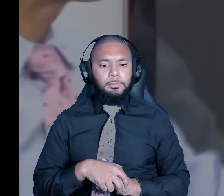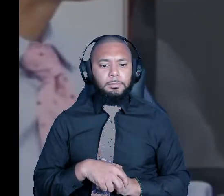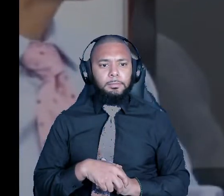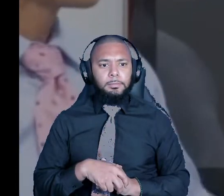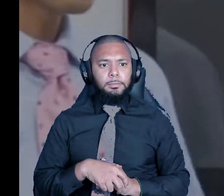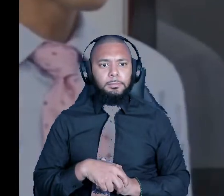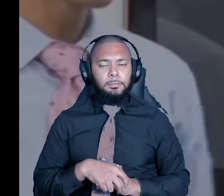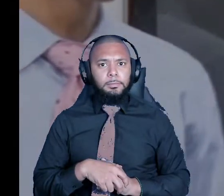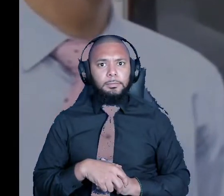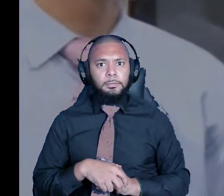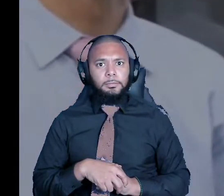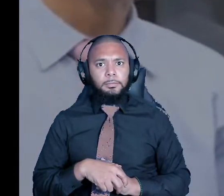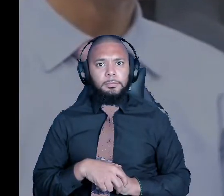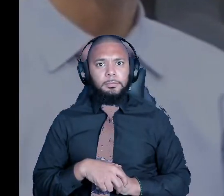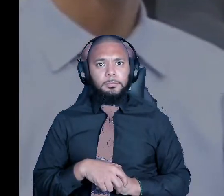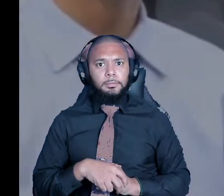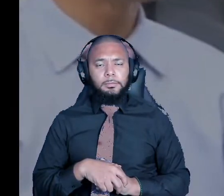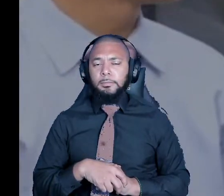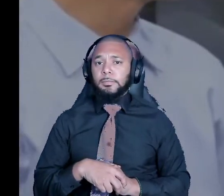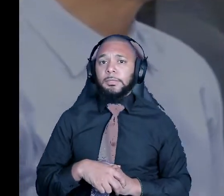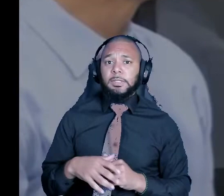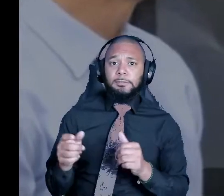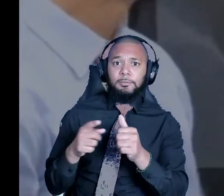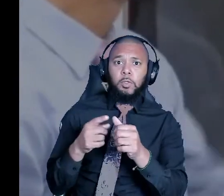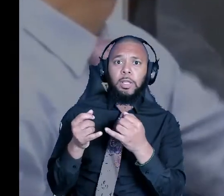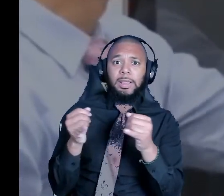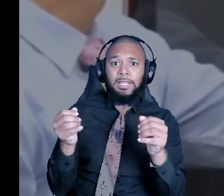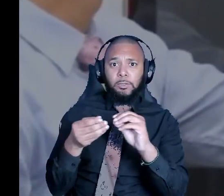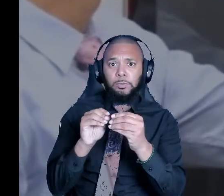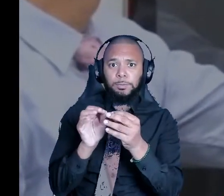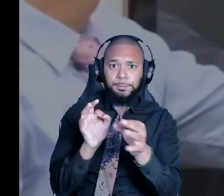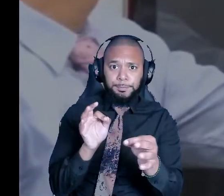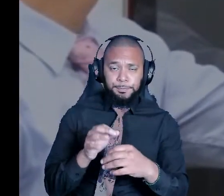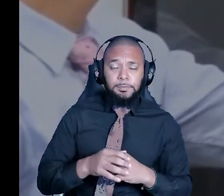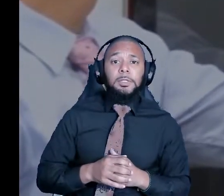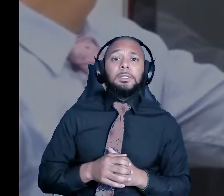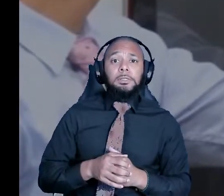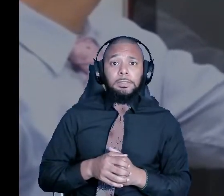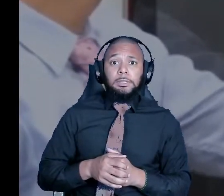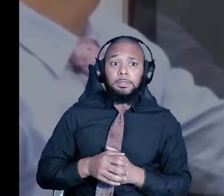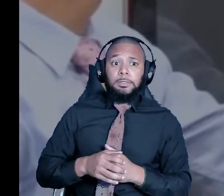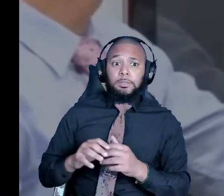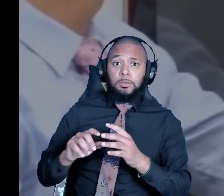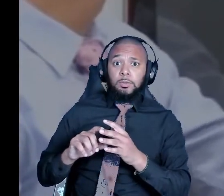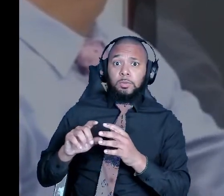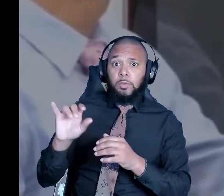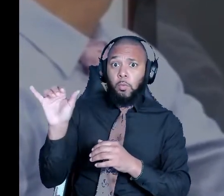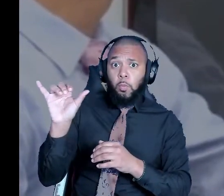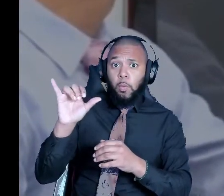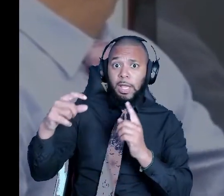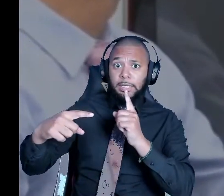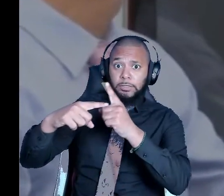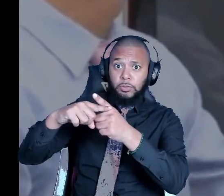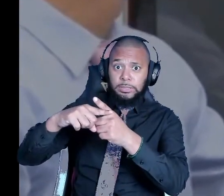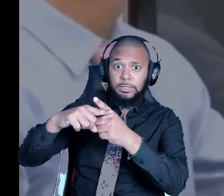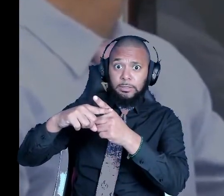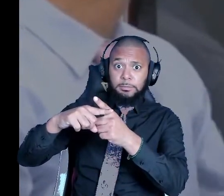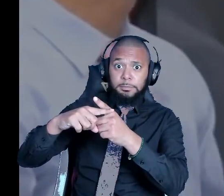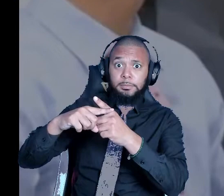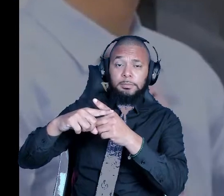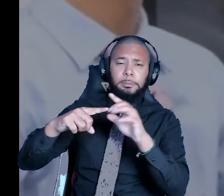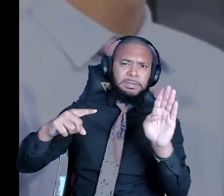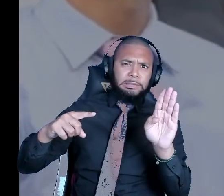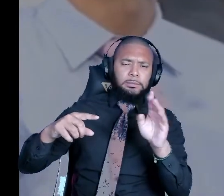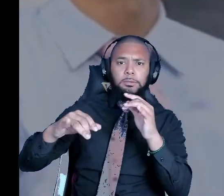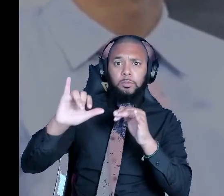So there's our first linear equation. We started at the y-intercept, and then we used the slope to find the next points.